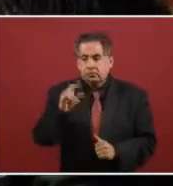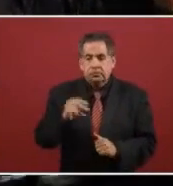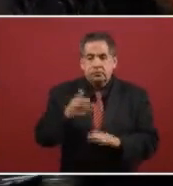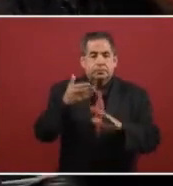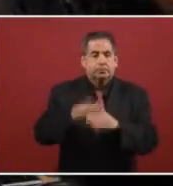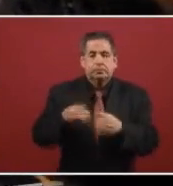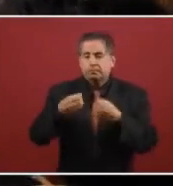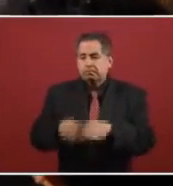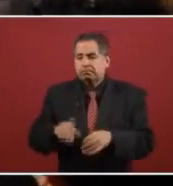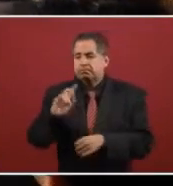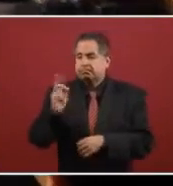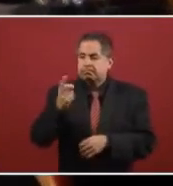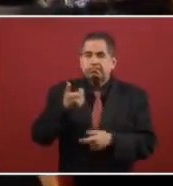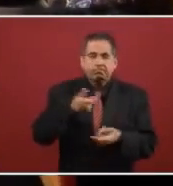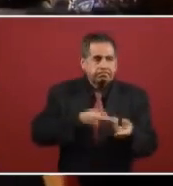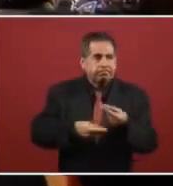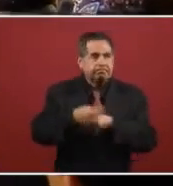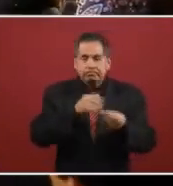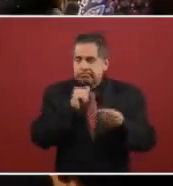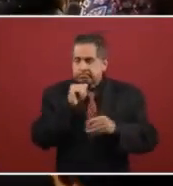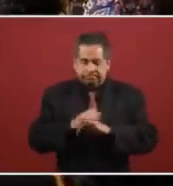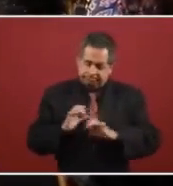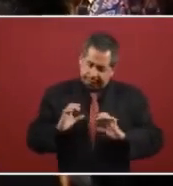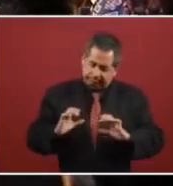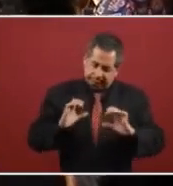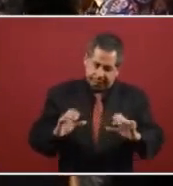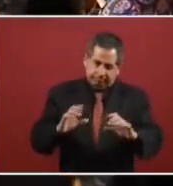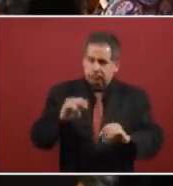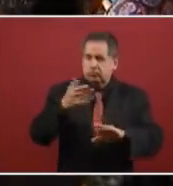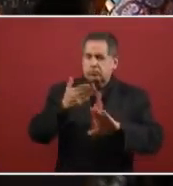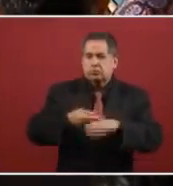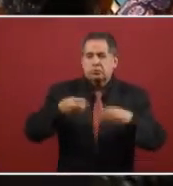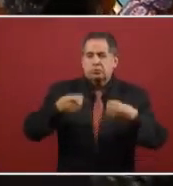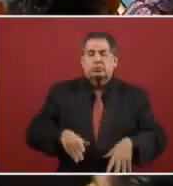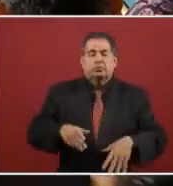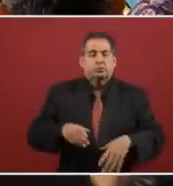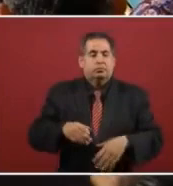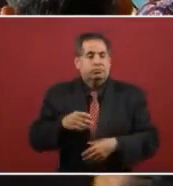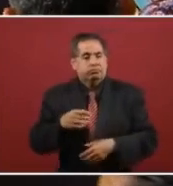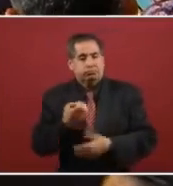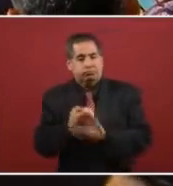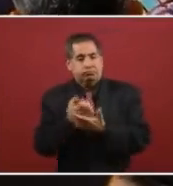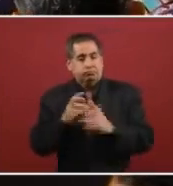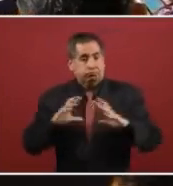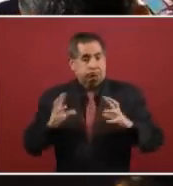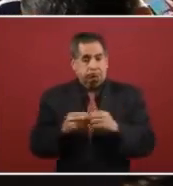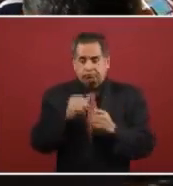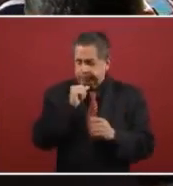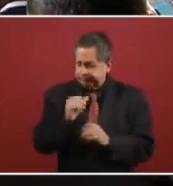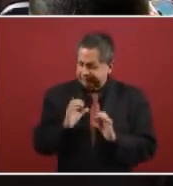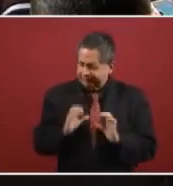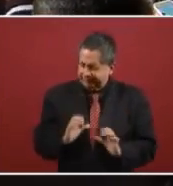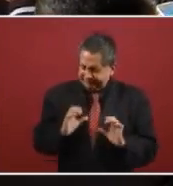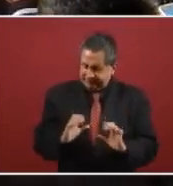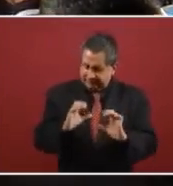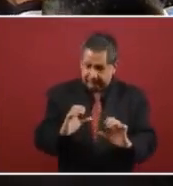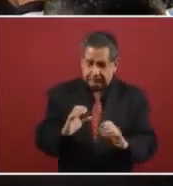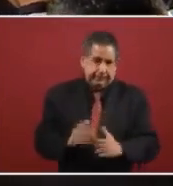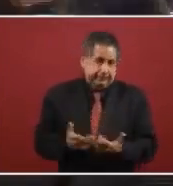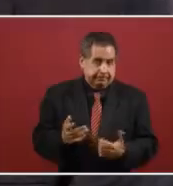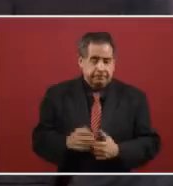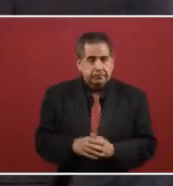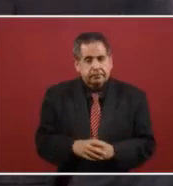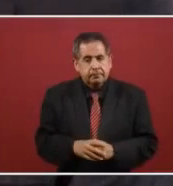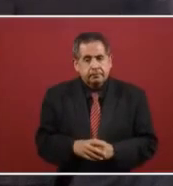afecte divisas, that not affect no divisiveness, afecte la economía en su that not conjunto. affect economy in